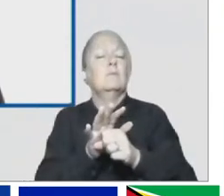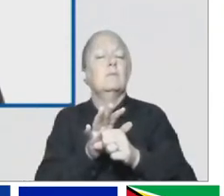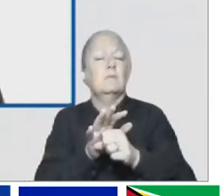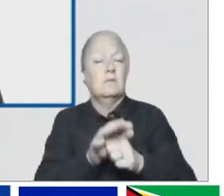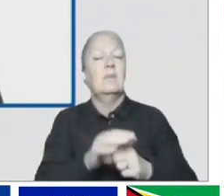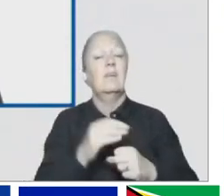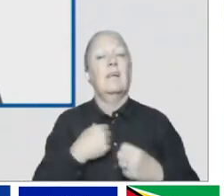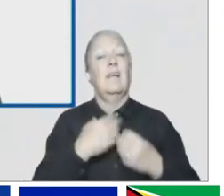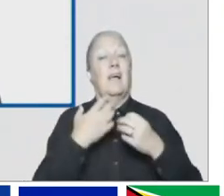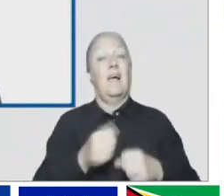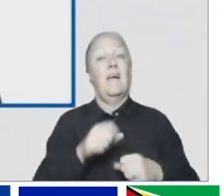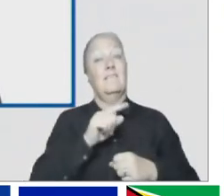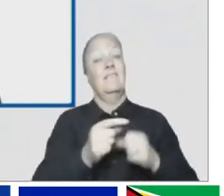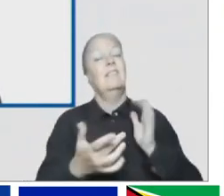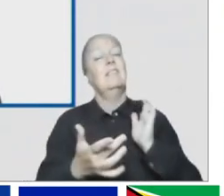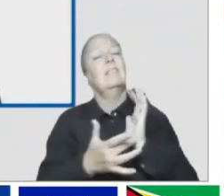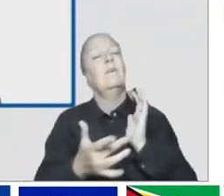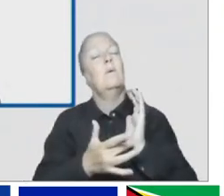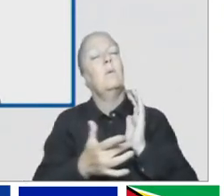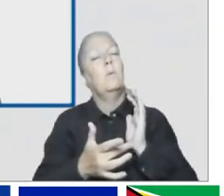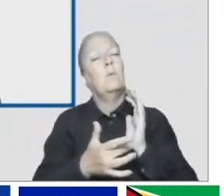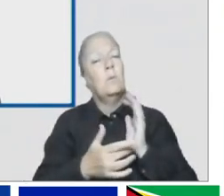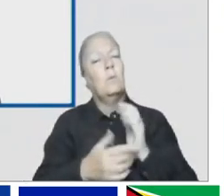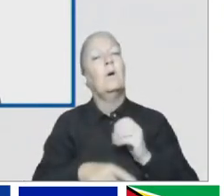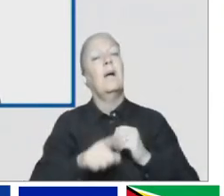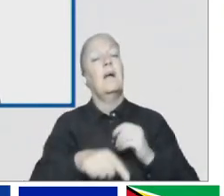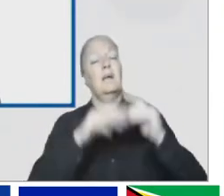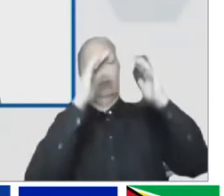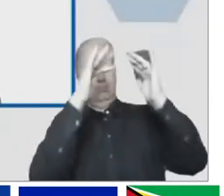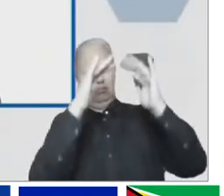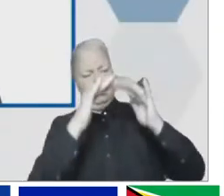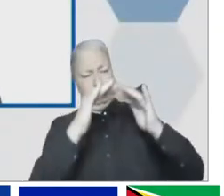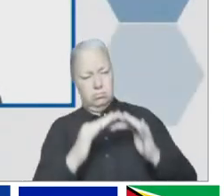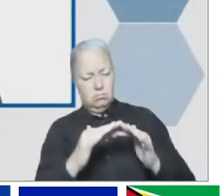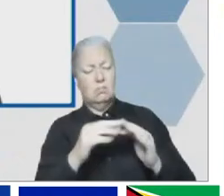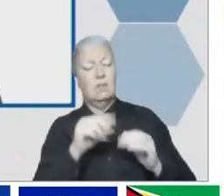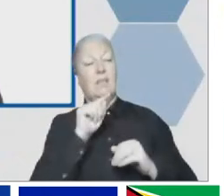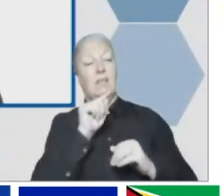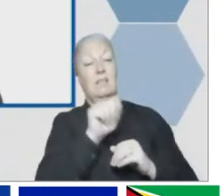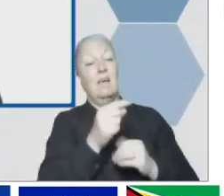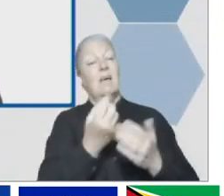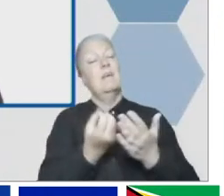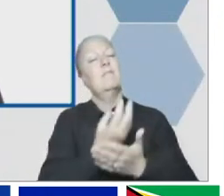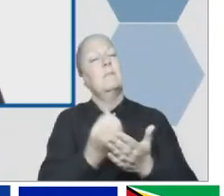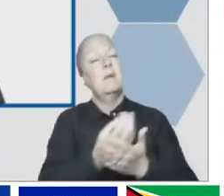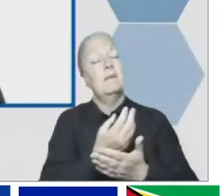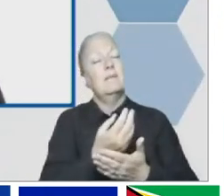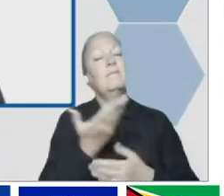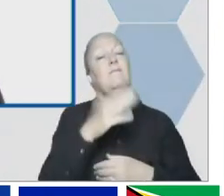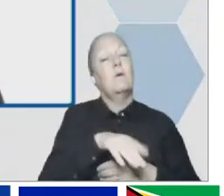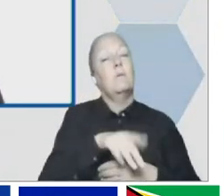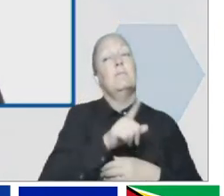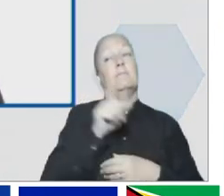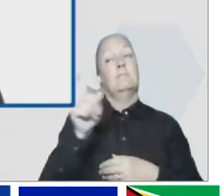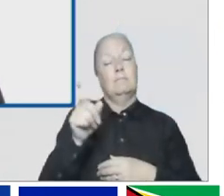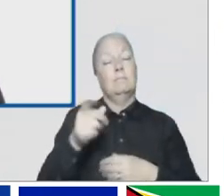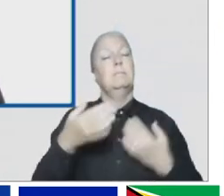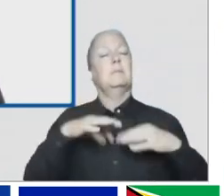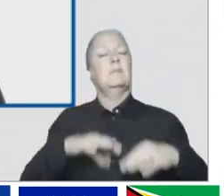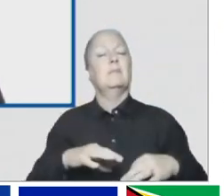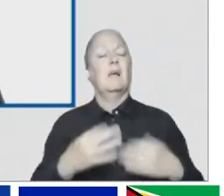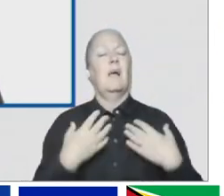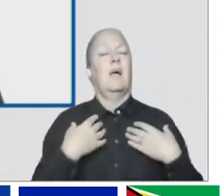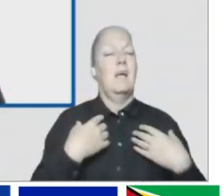records that was also prepared using information that would come from our Ministry of Health and Wellness. Records